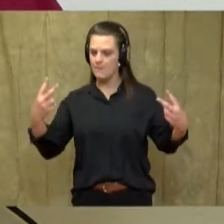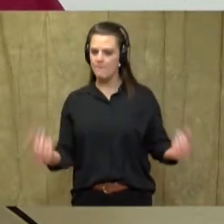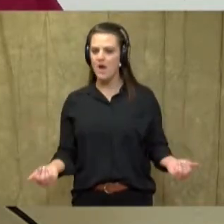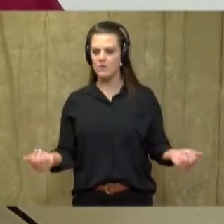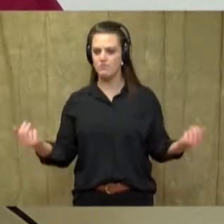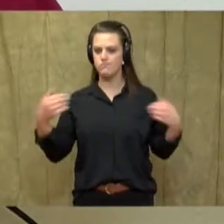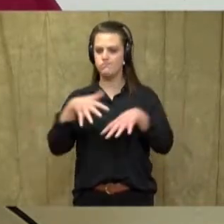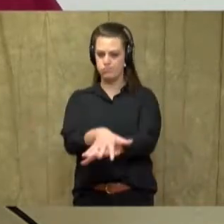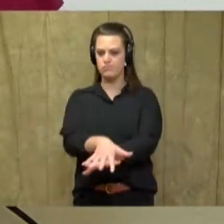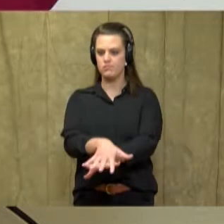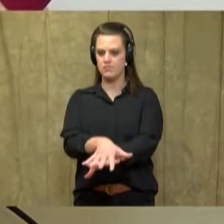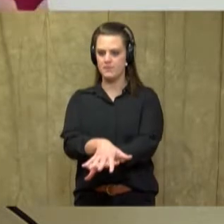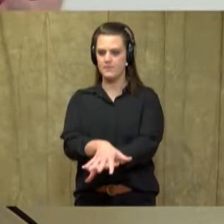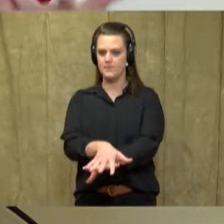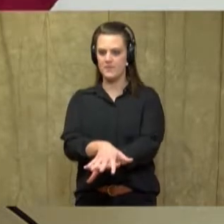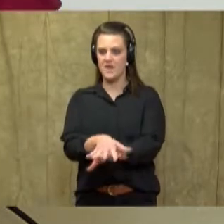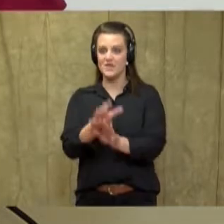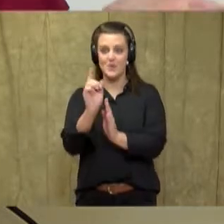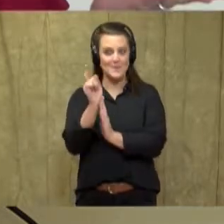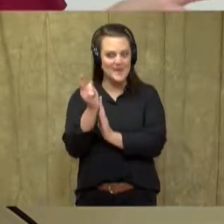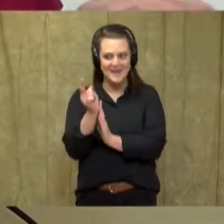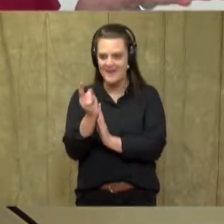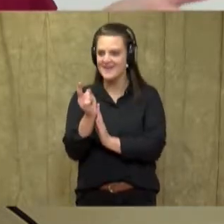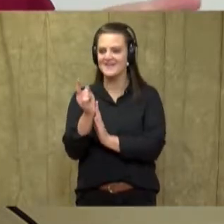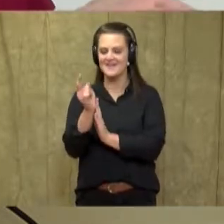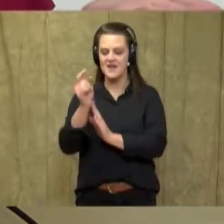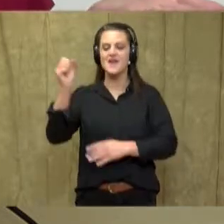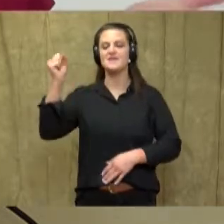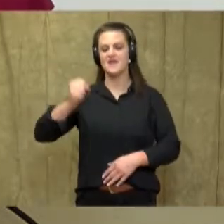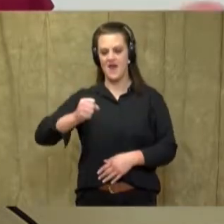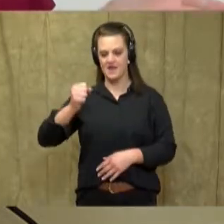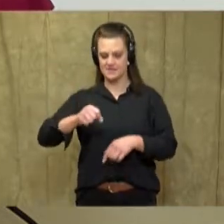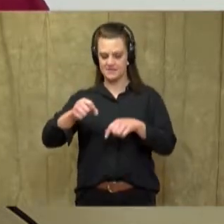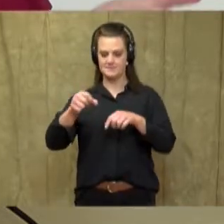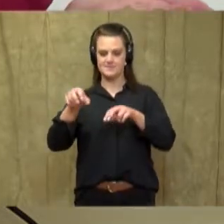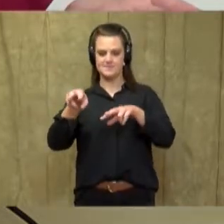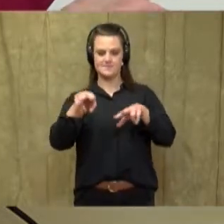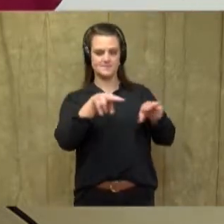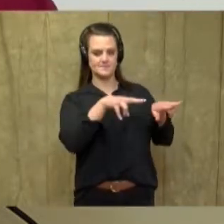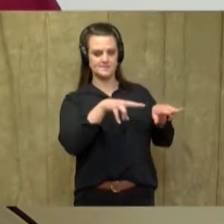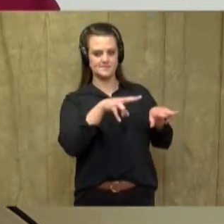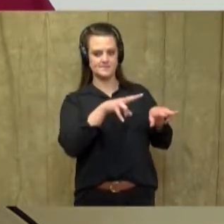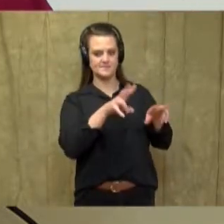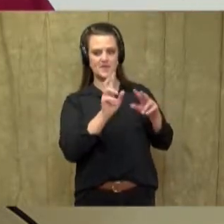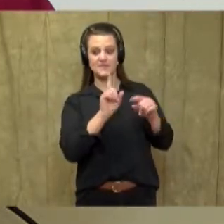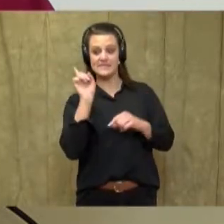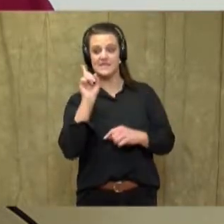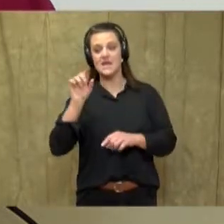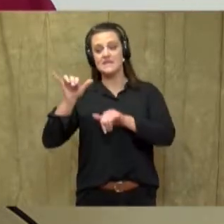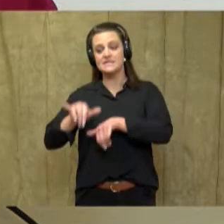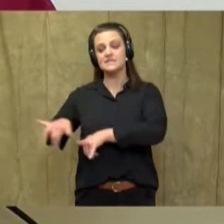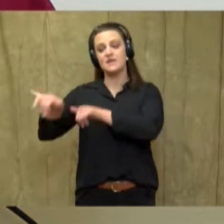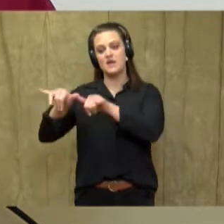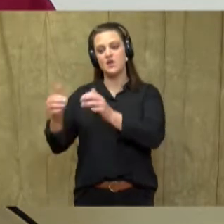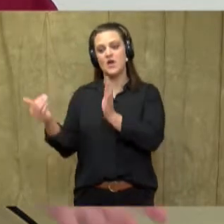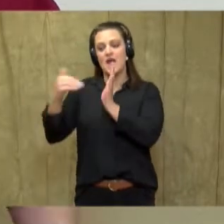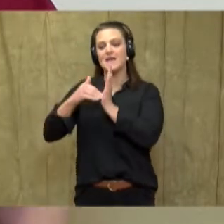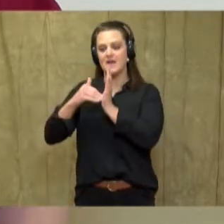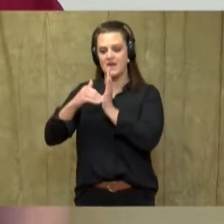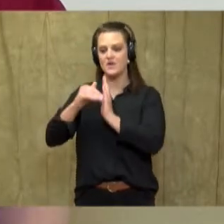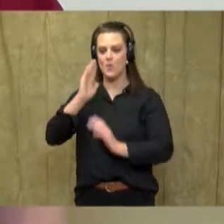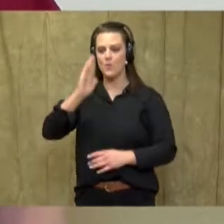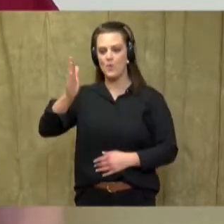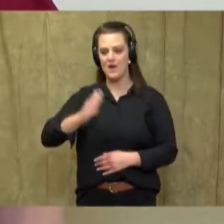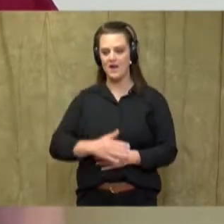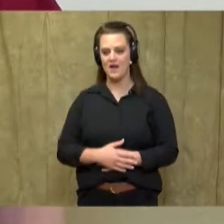and girls, in just a minute, yes, I'm going to refer back to the standard, and I'm going to point out